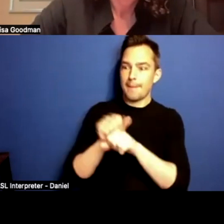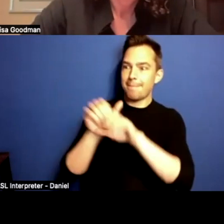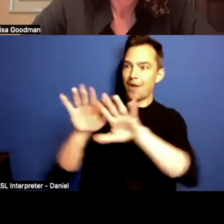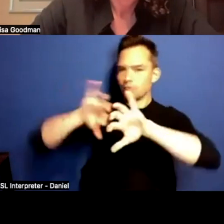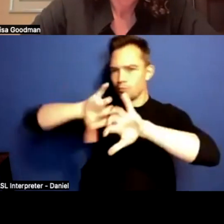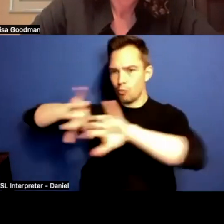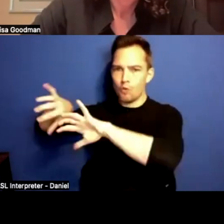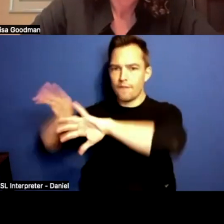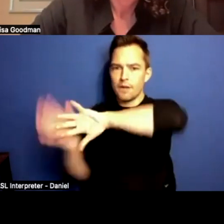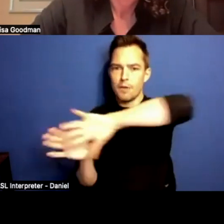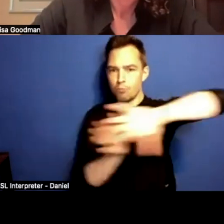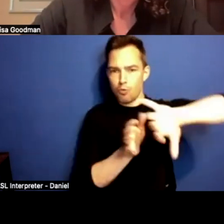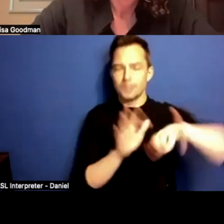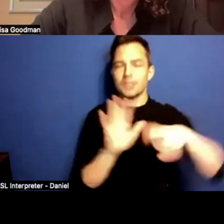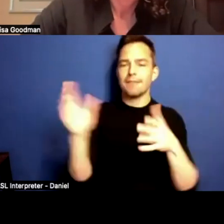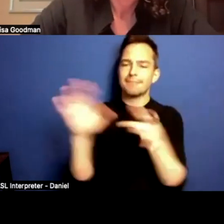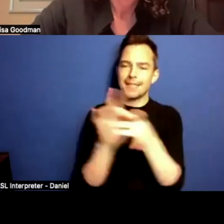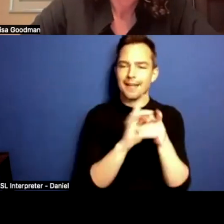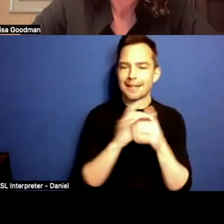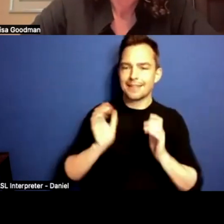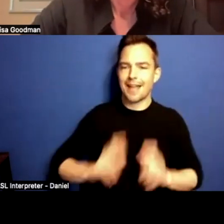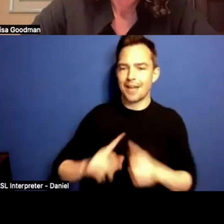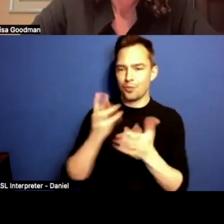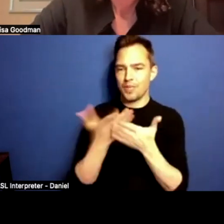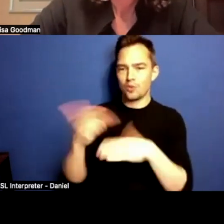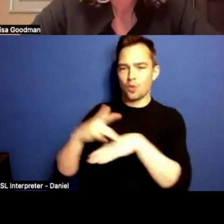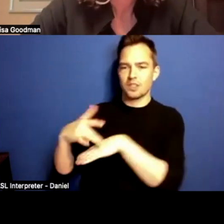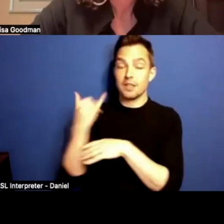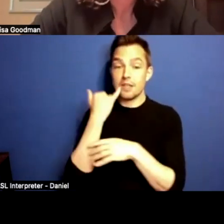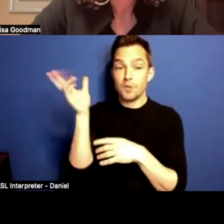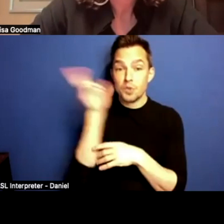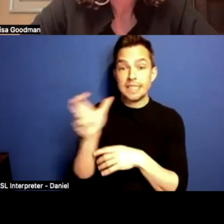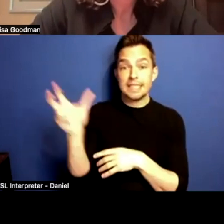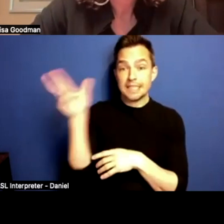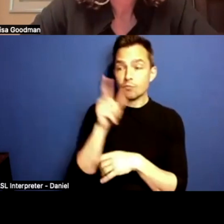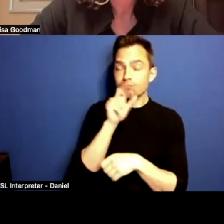connect clients to resources. And when you're listening, you can really